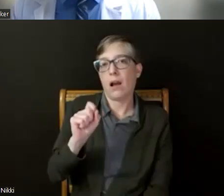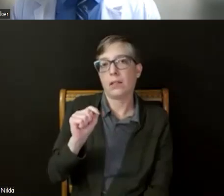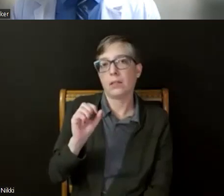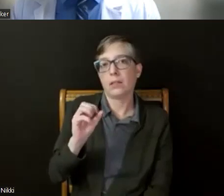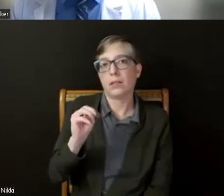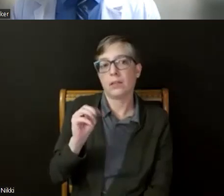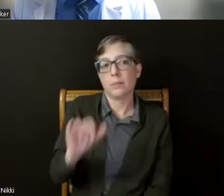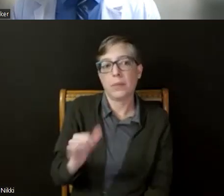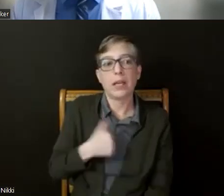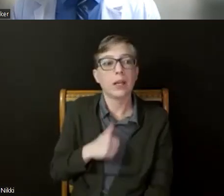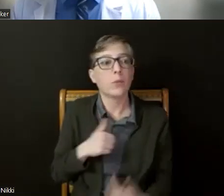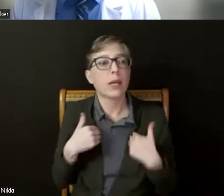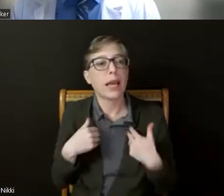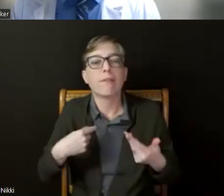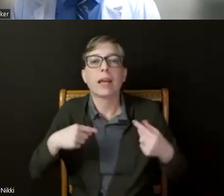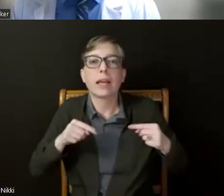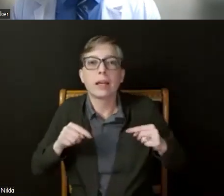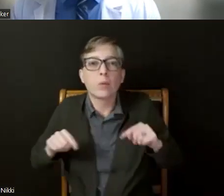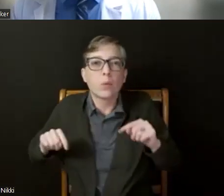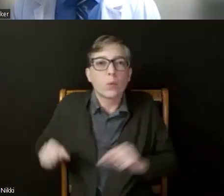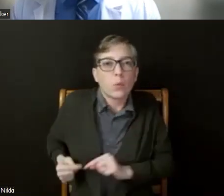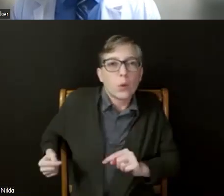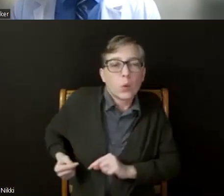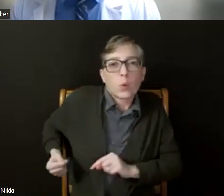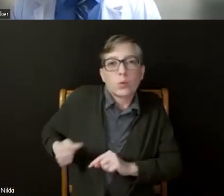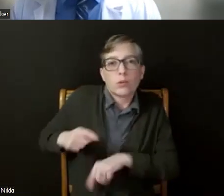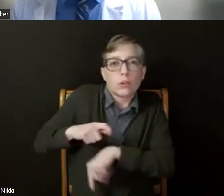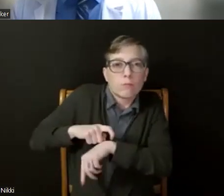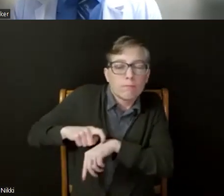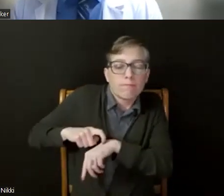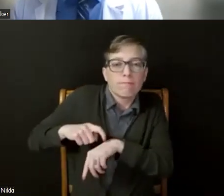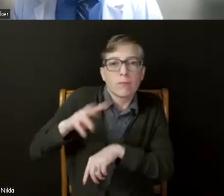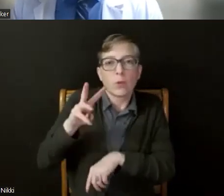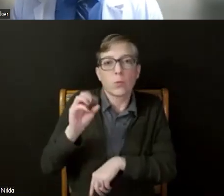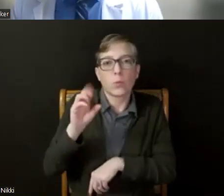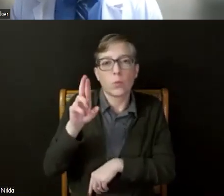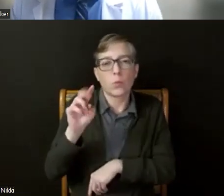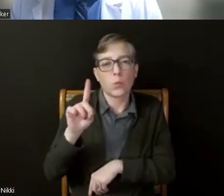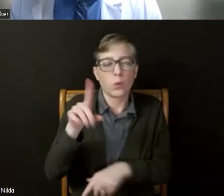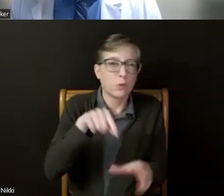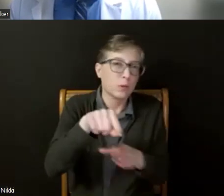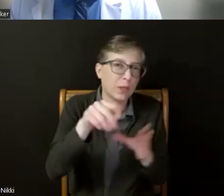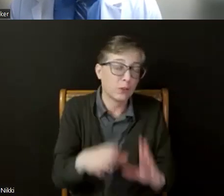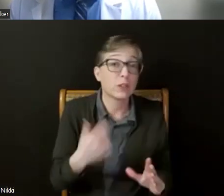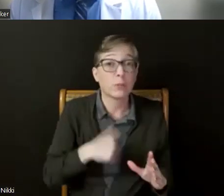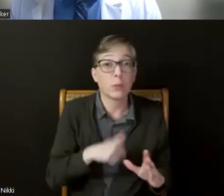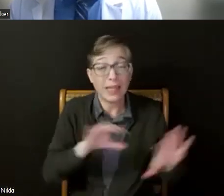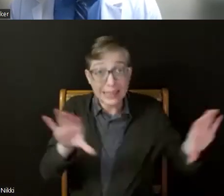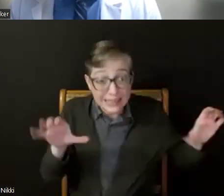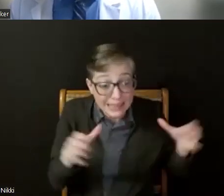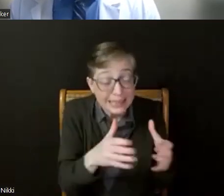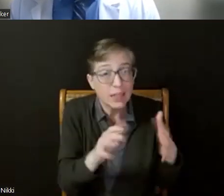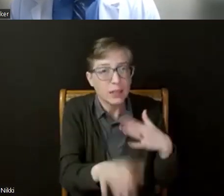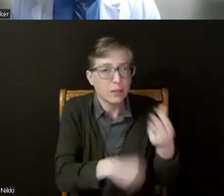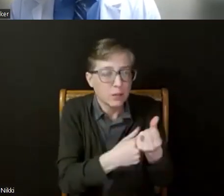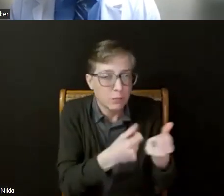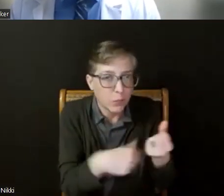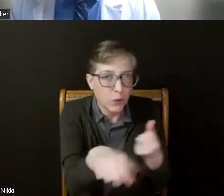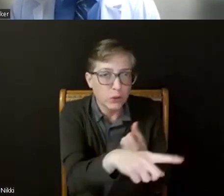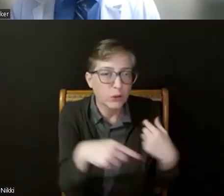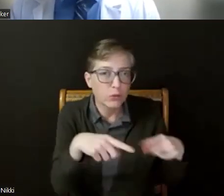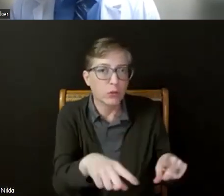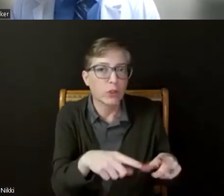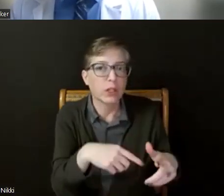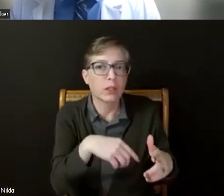guide you through everything in the hospital, make sure that you feel very supported during your recovery, as well as